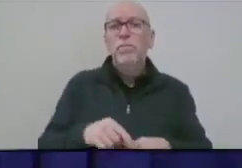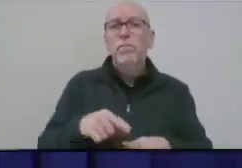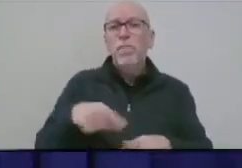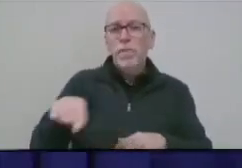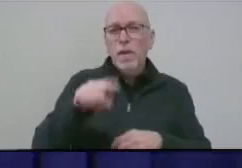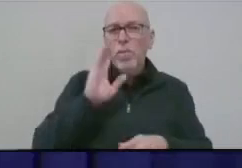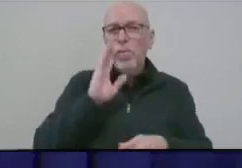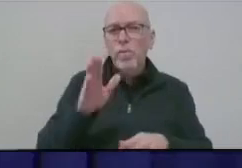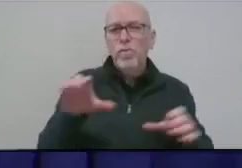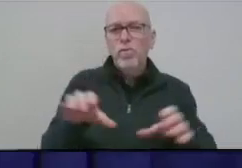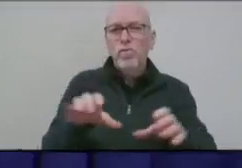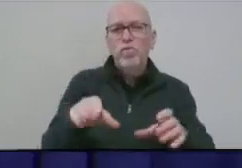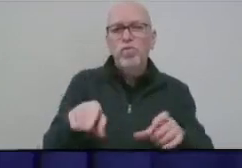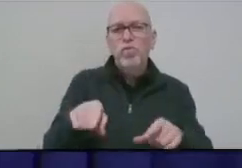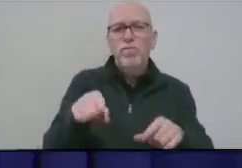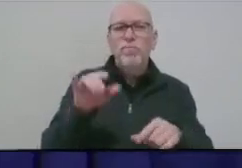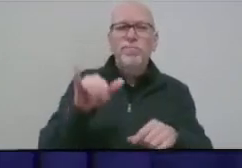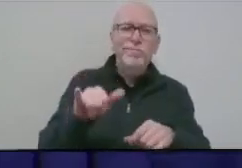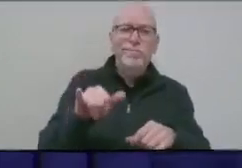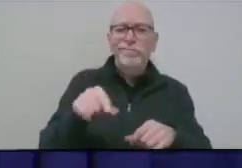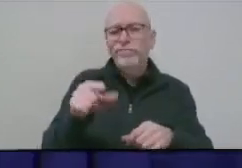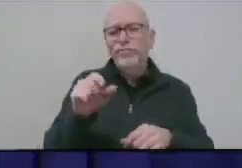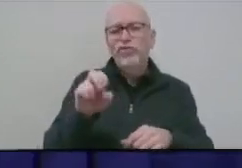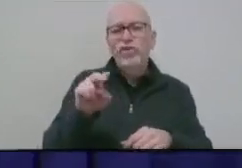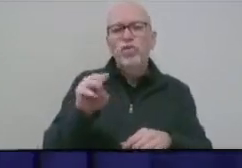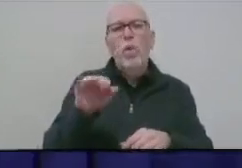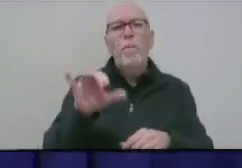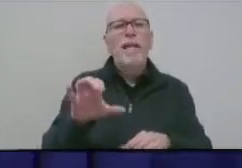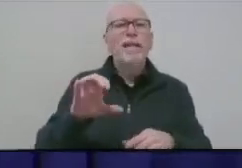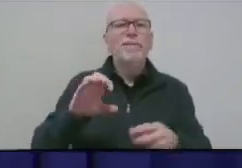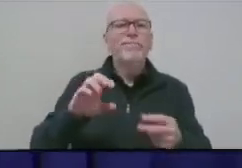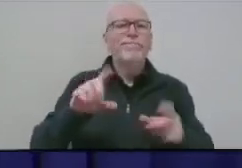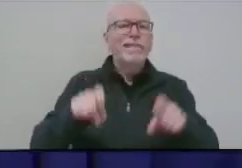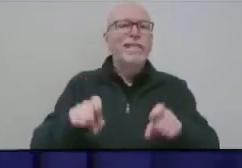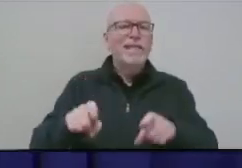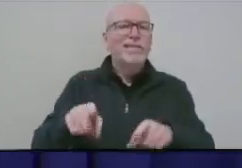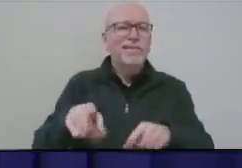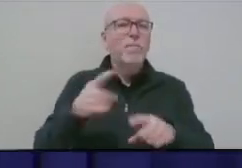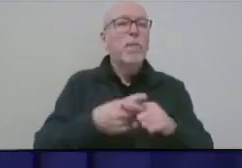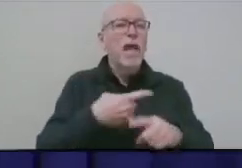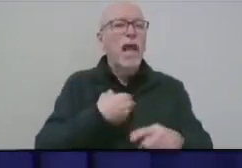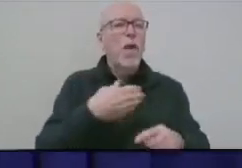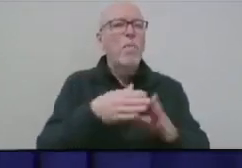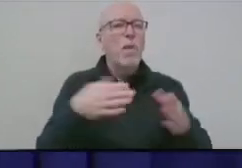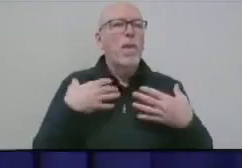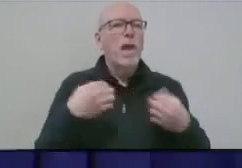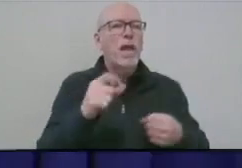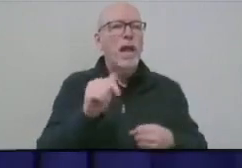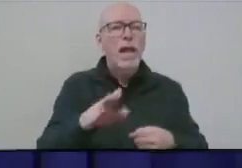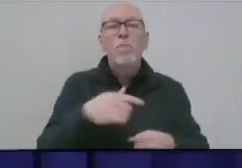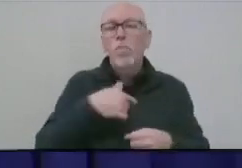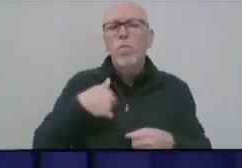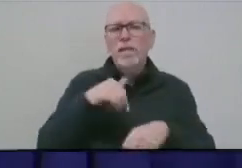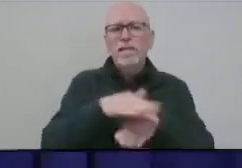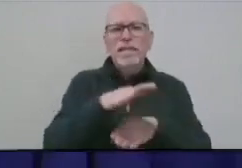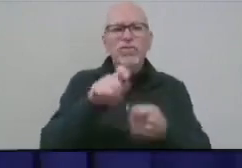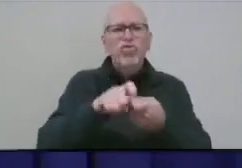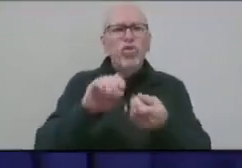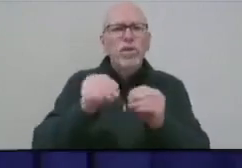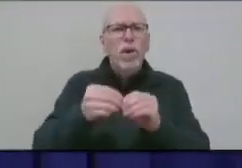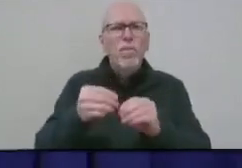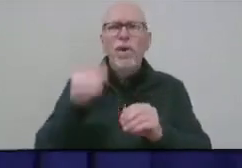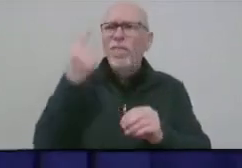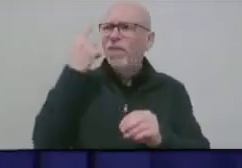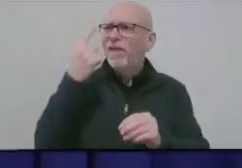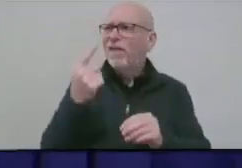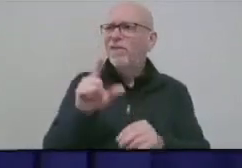be doing this genomic sequencing here in addition to our own public health lab. We are sending a certain number. It's, I think,